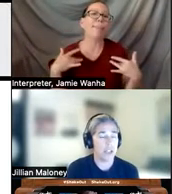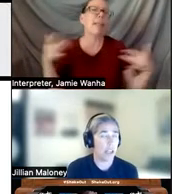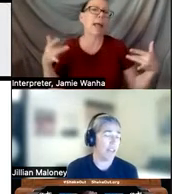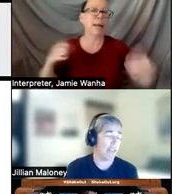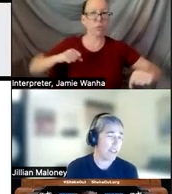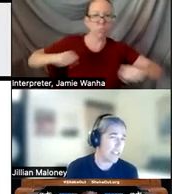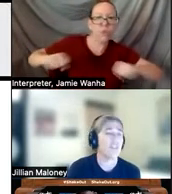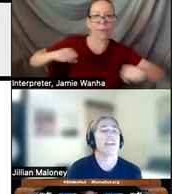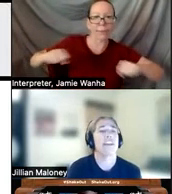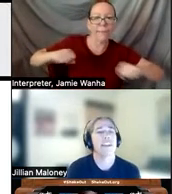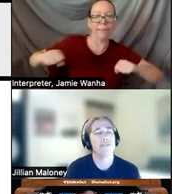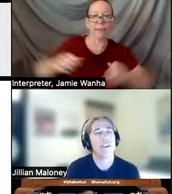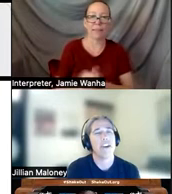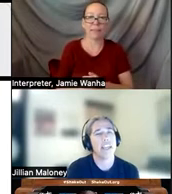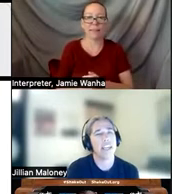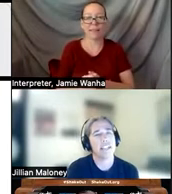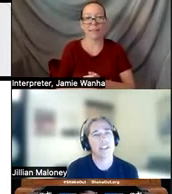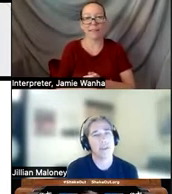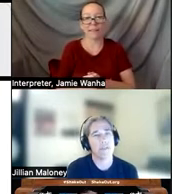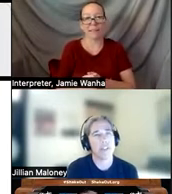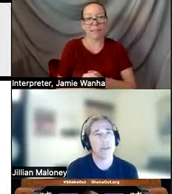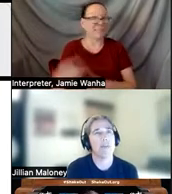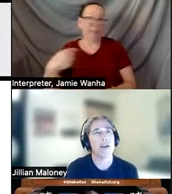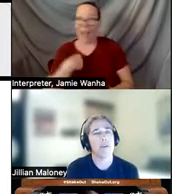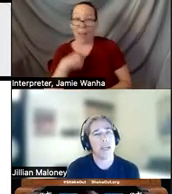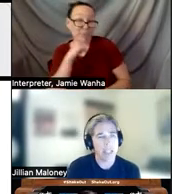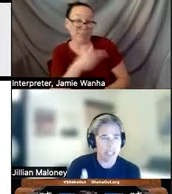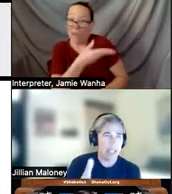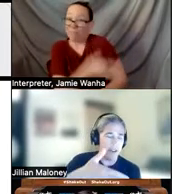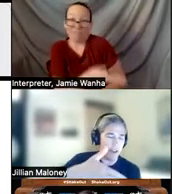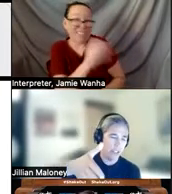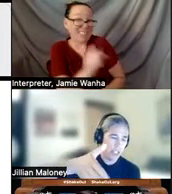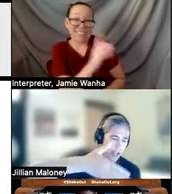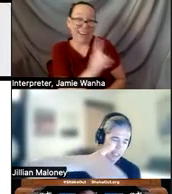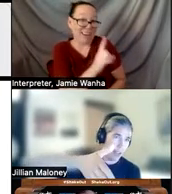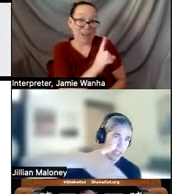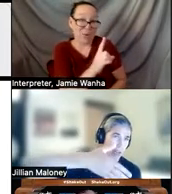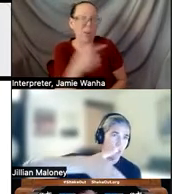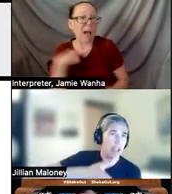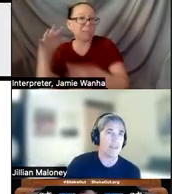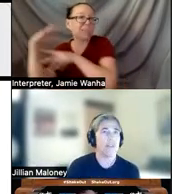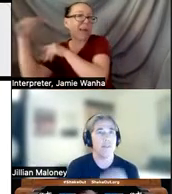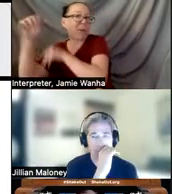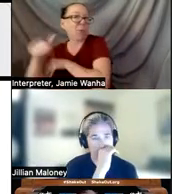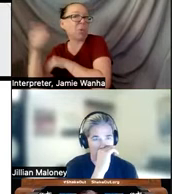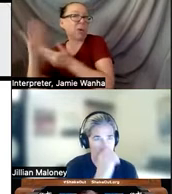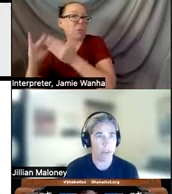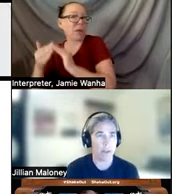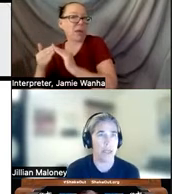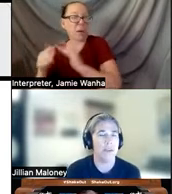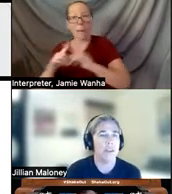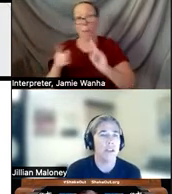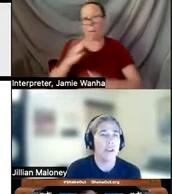shaking. I was actually out of town for this, so I can't tell you what it felt like, but my roommate said that our staircase outside was kind of moving back and